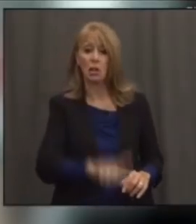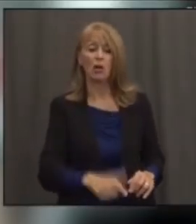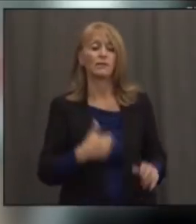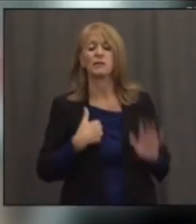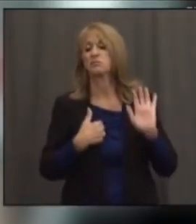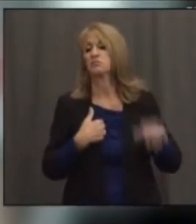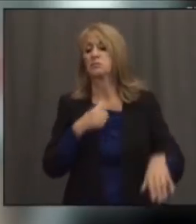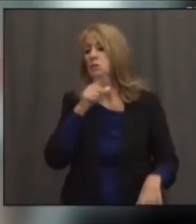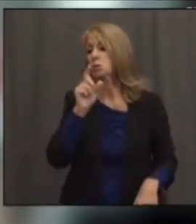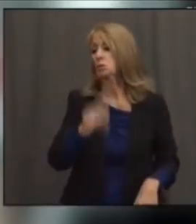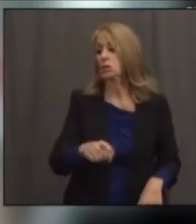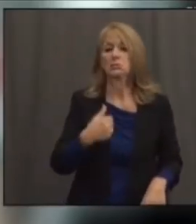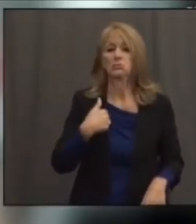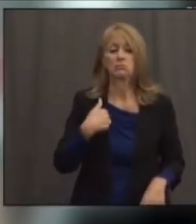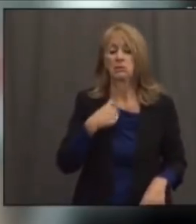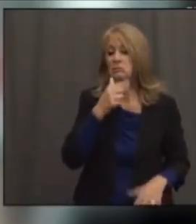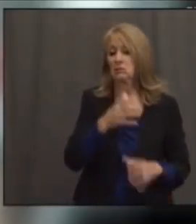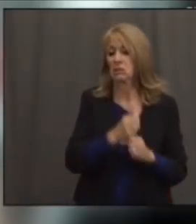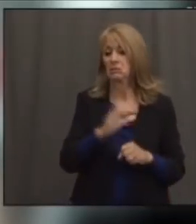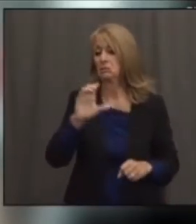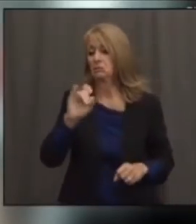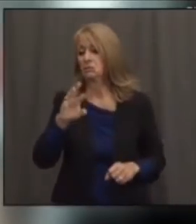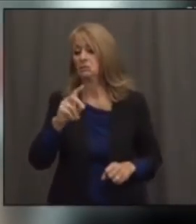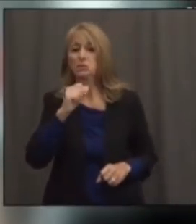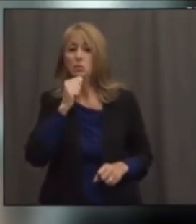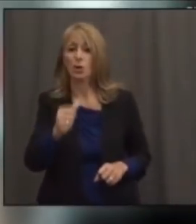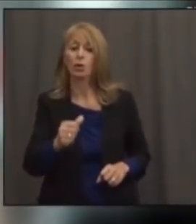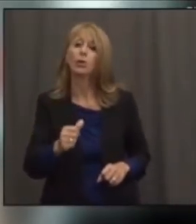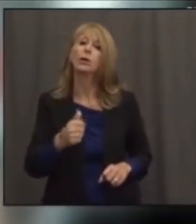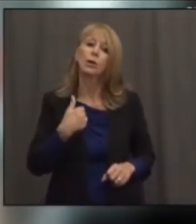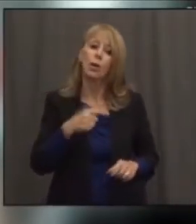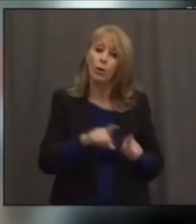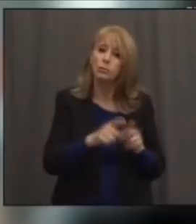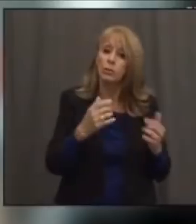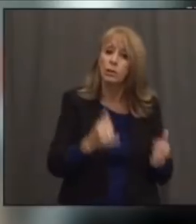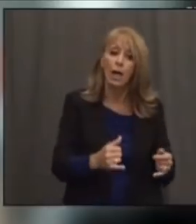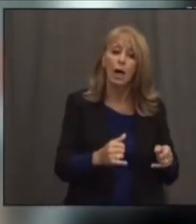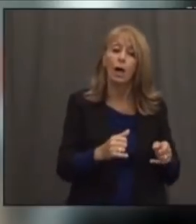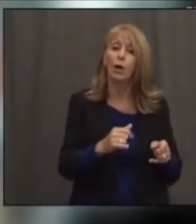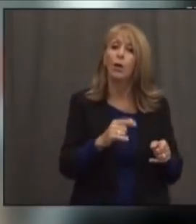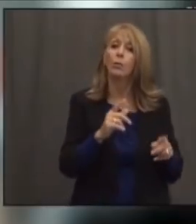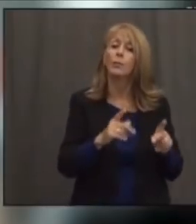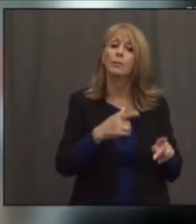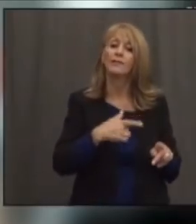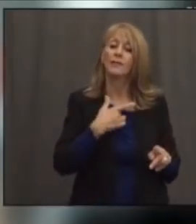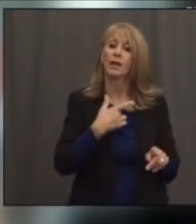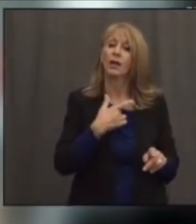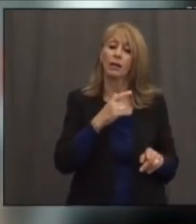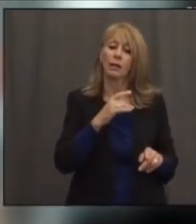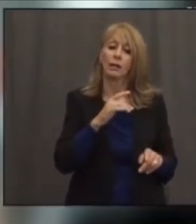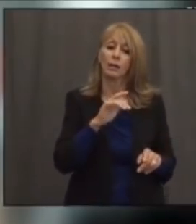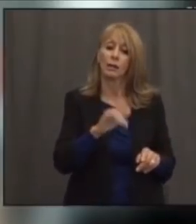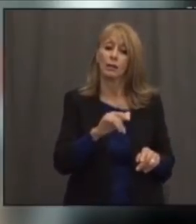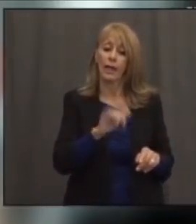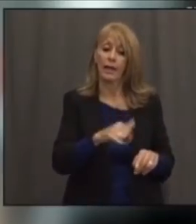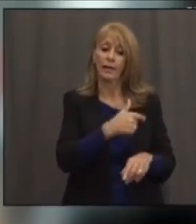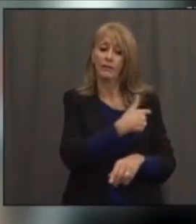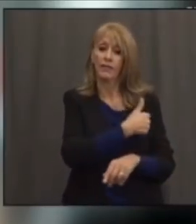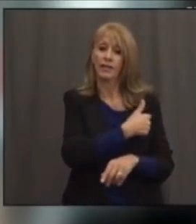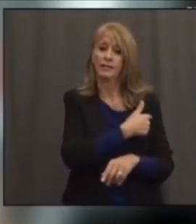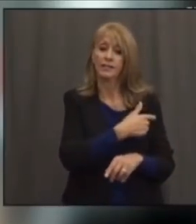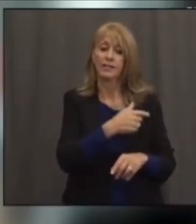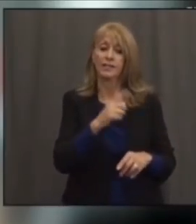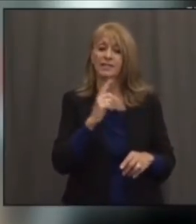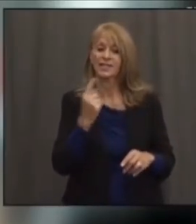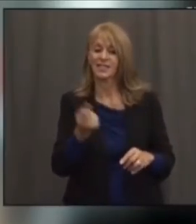judgment. I'm not as at risk. We're getting into people who see the vaccine perhaps as, a sort of